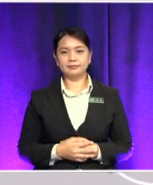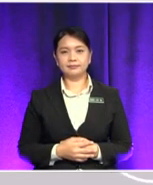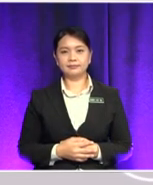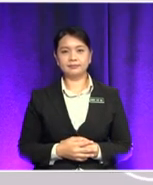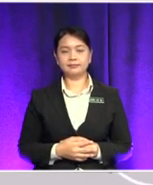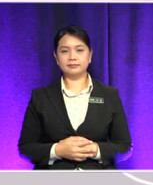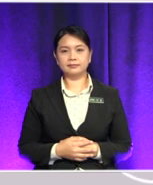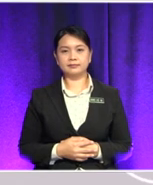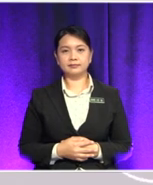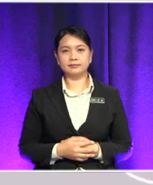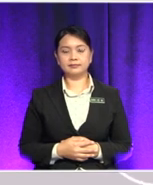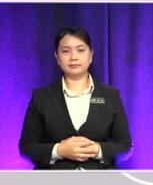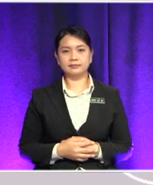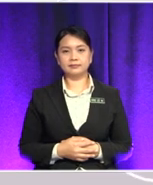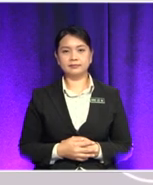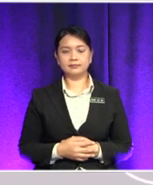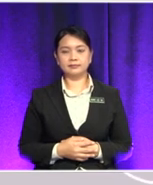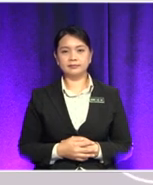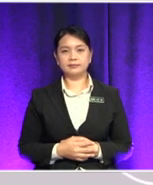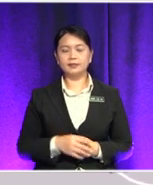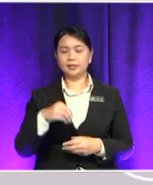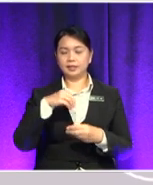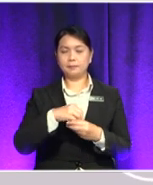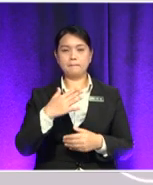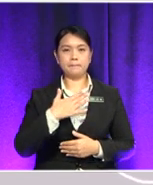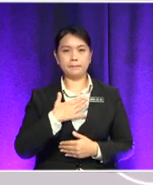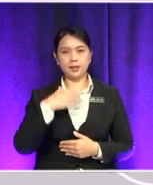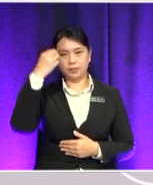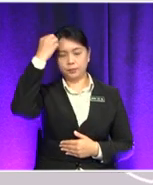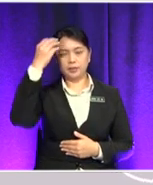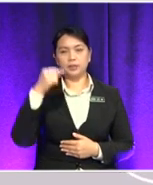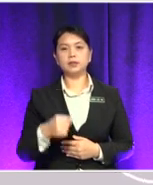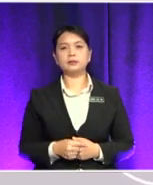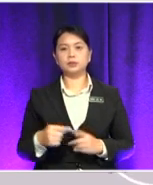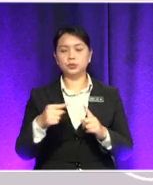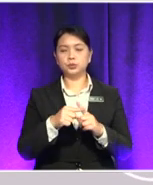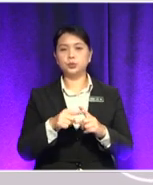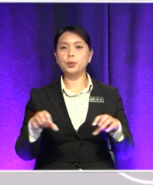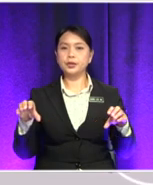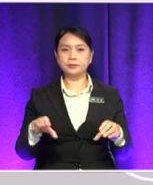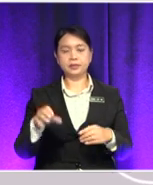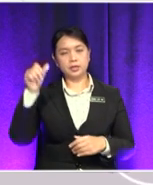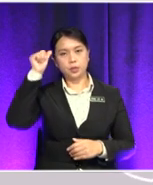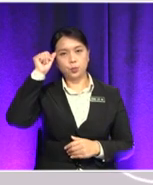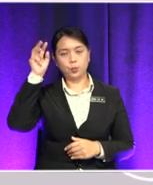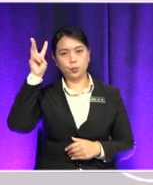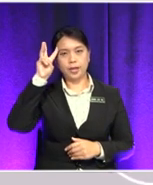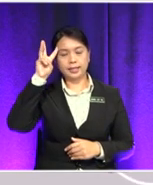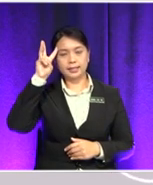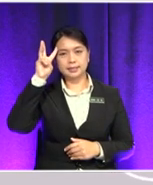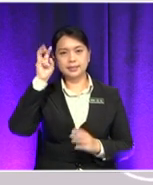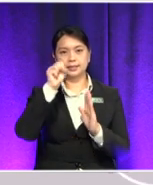advocate. In my opinion, we should spread the awareness about the consequences of the rubbish to us and